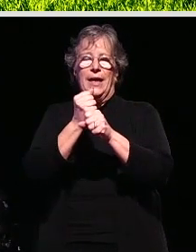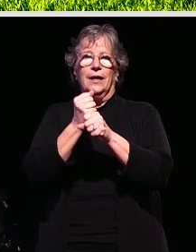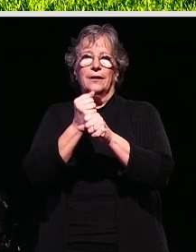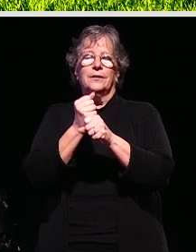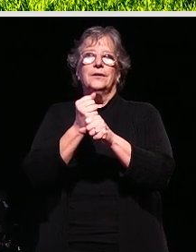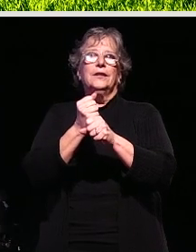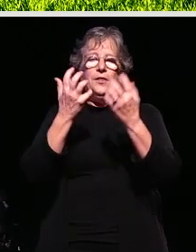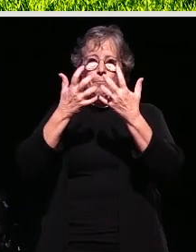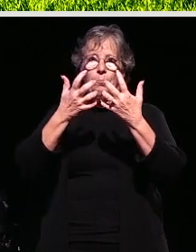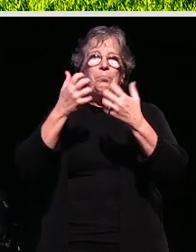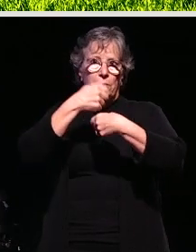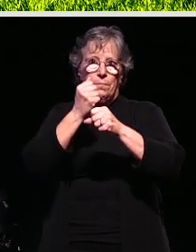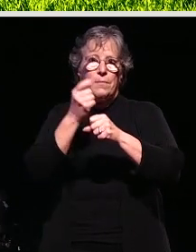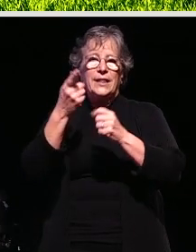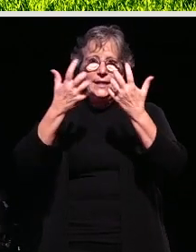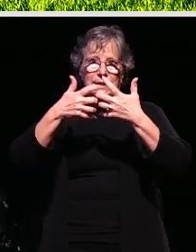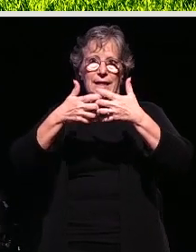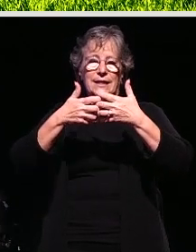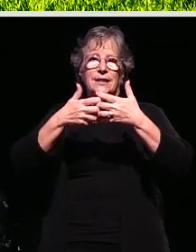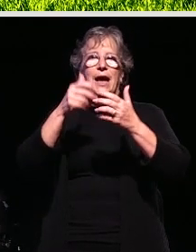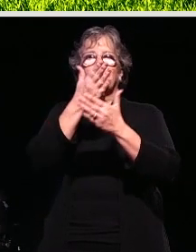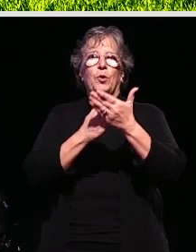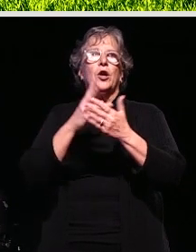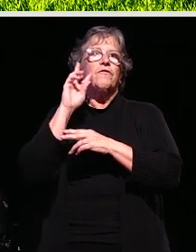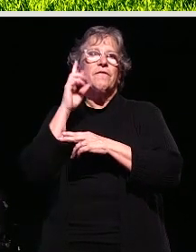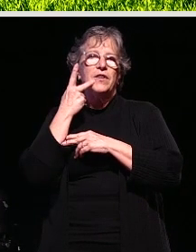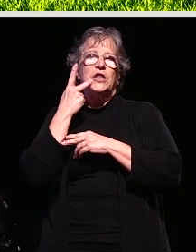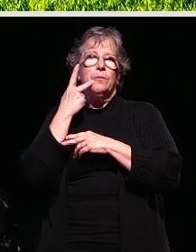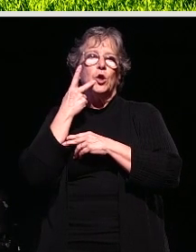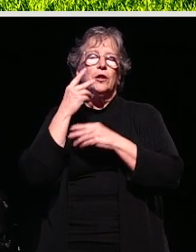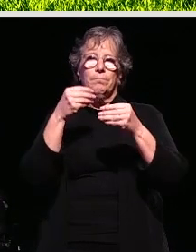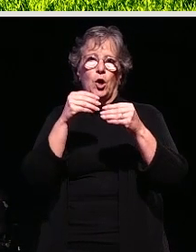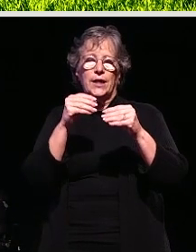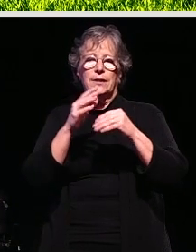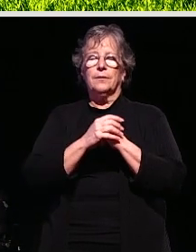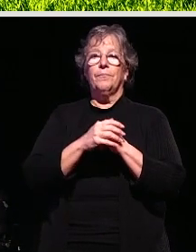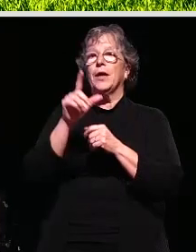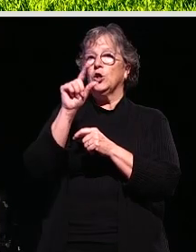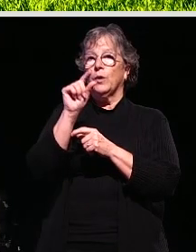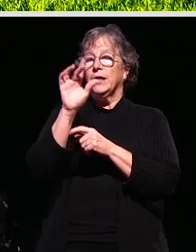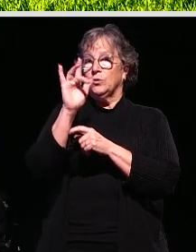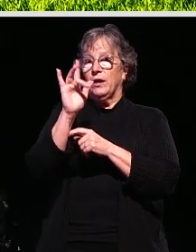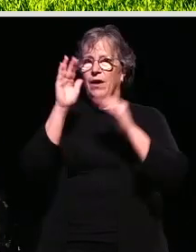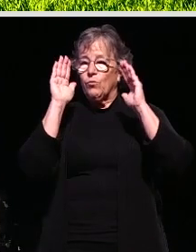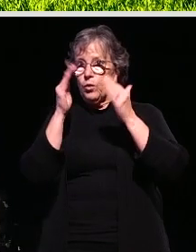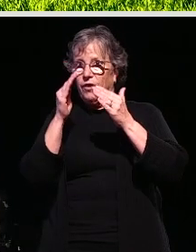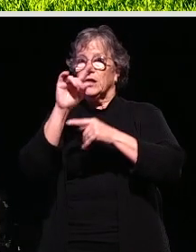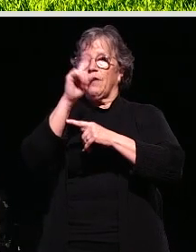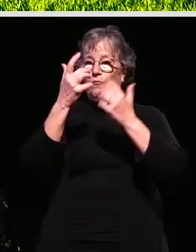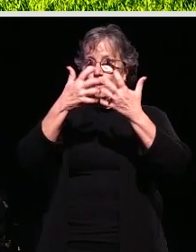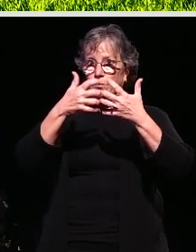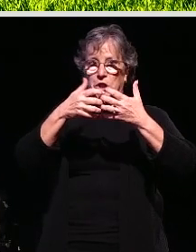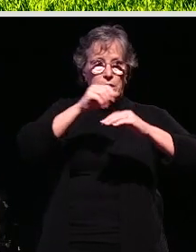these machines within the vegetable market that represents $1 billion TAM for us. In 2025, we are focused on getting our first machines out